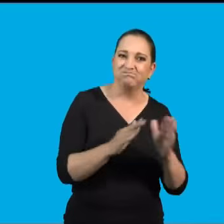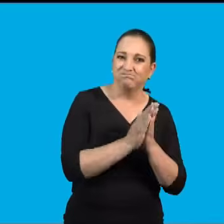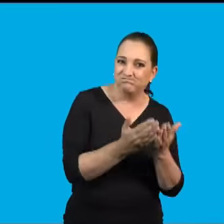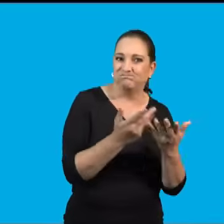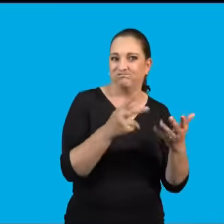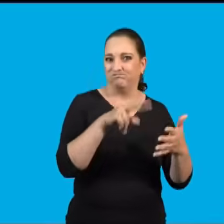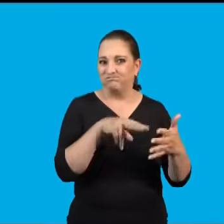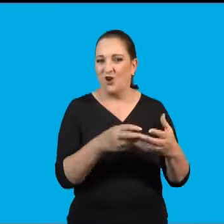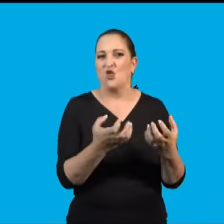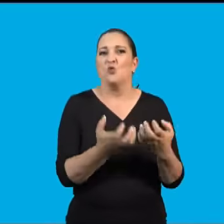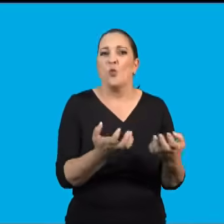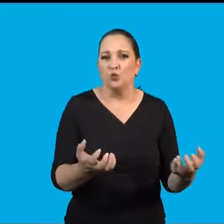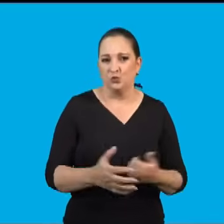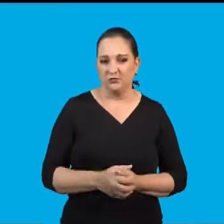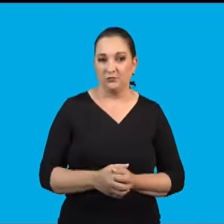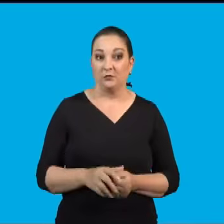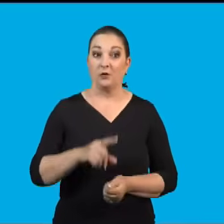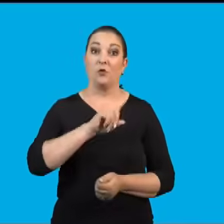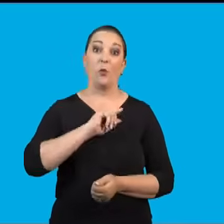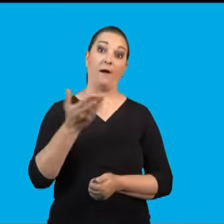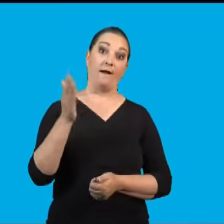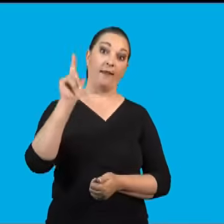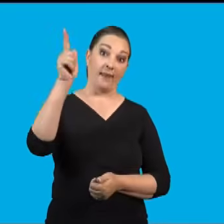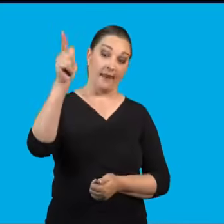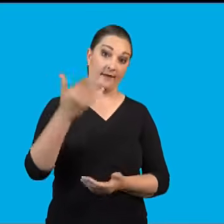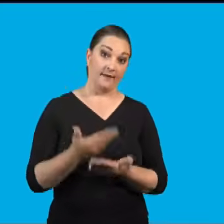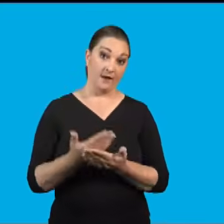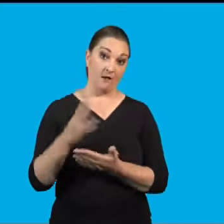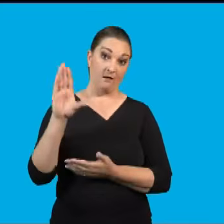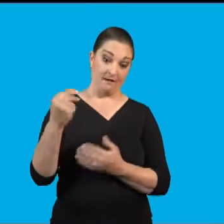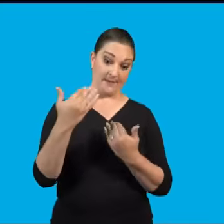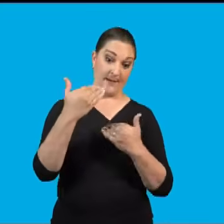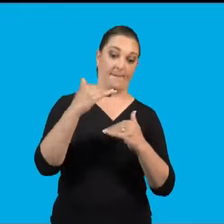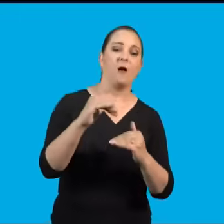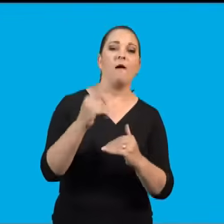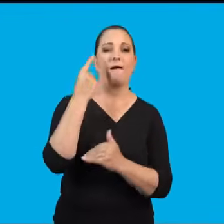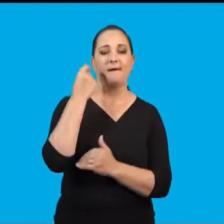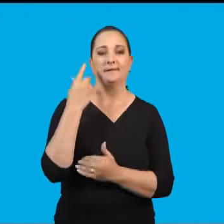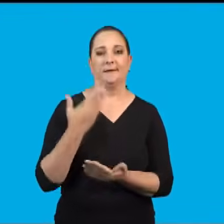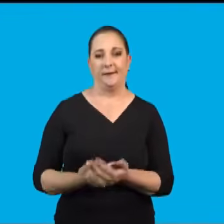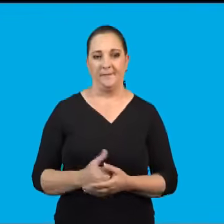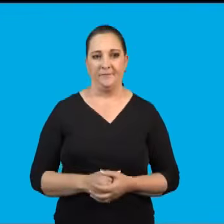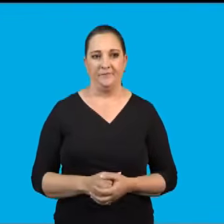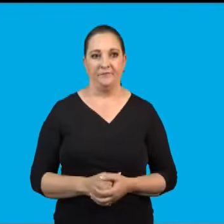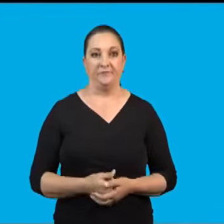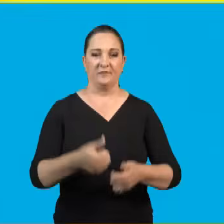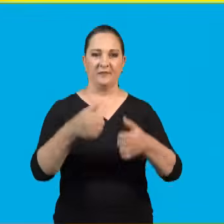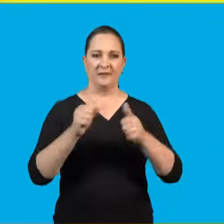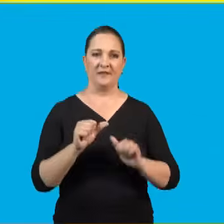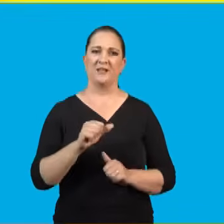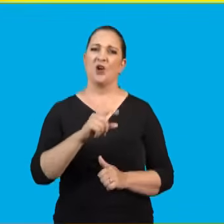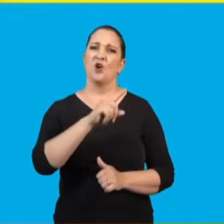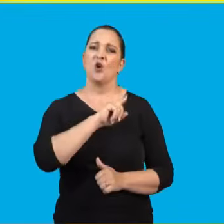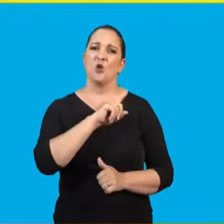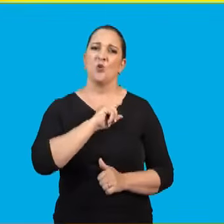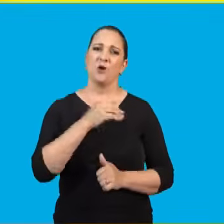it is about. Later on, when you ask for limitations, also understand that. Now, another example is, why